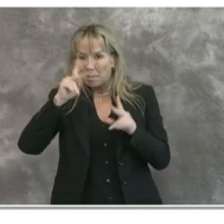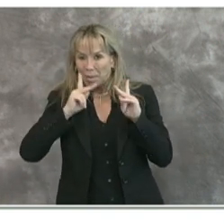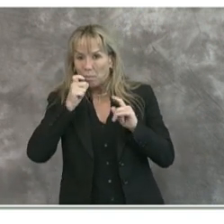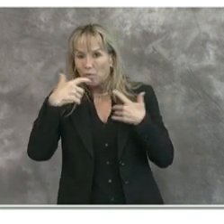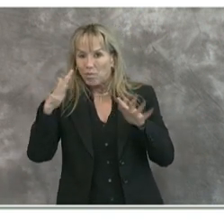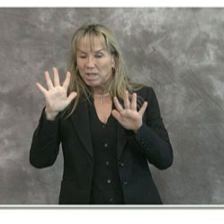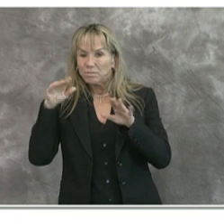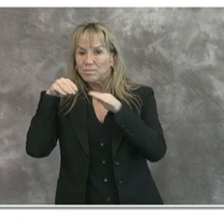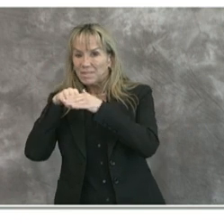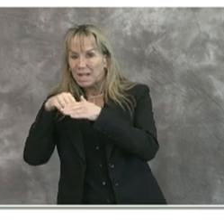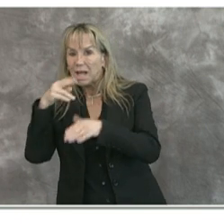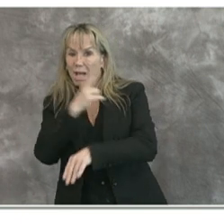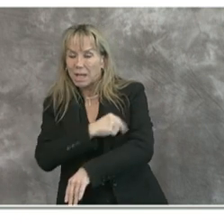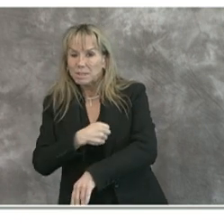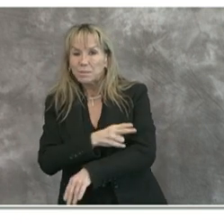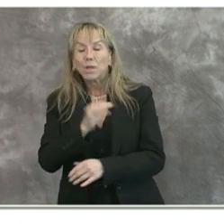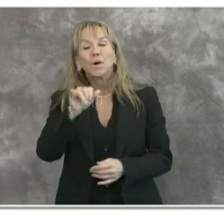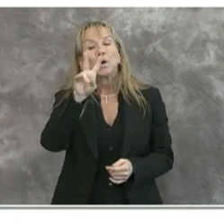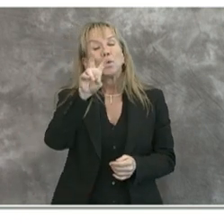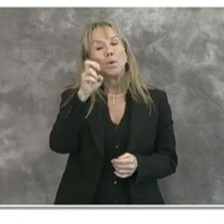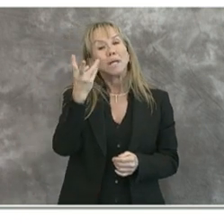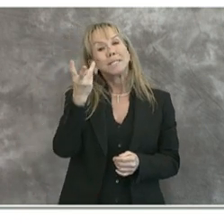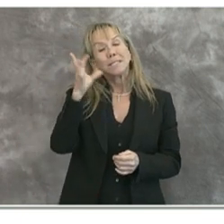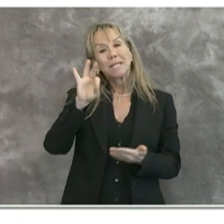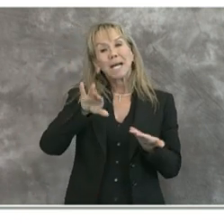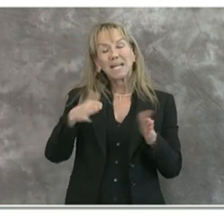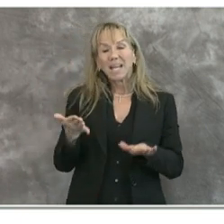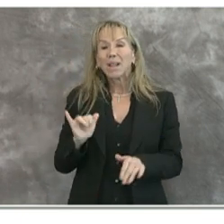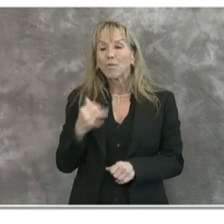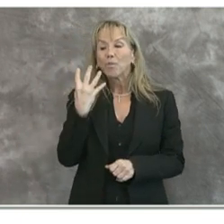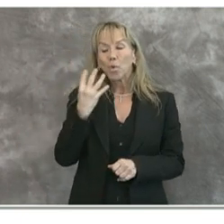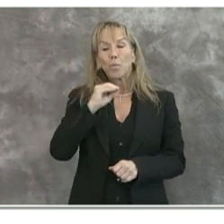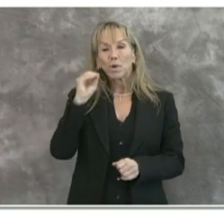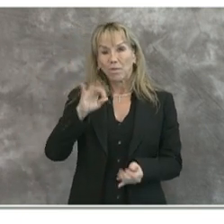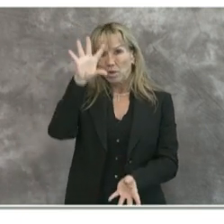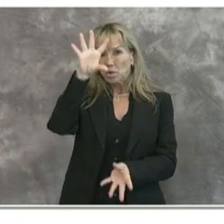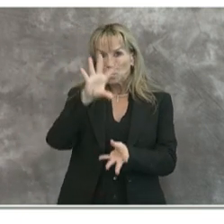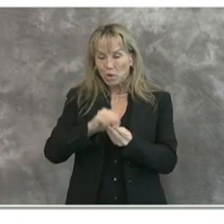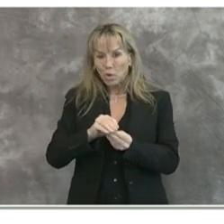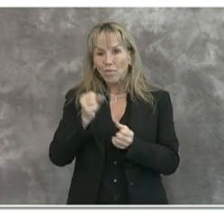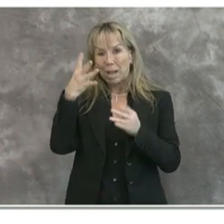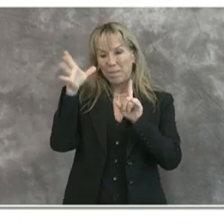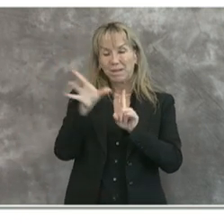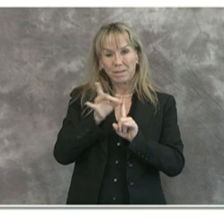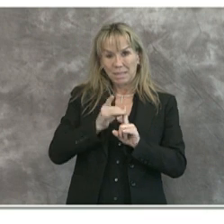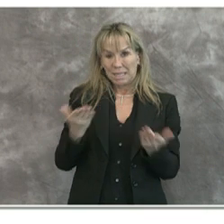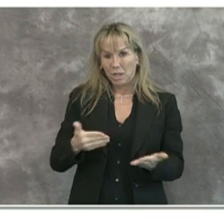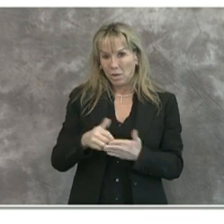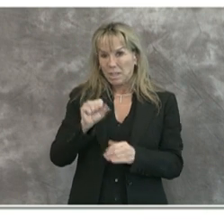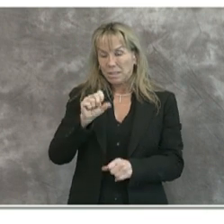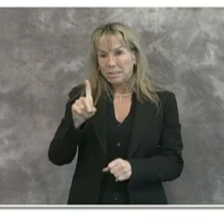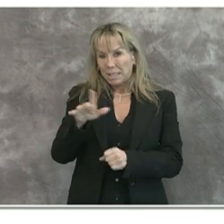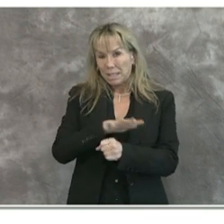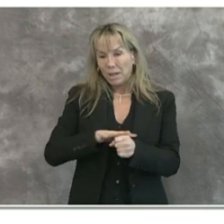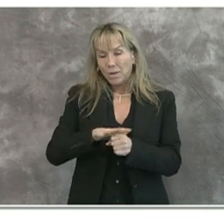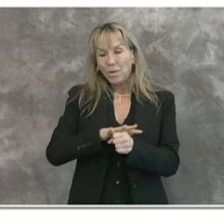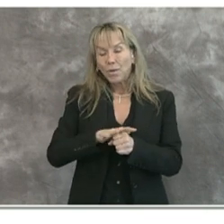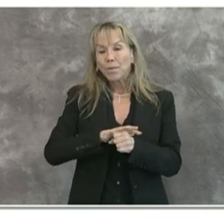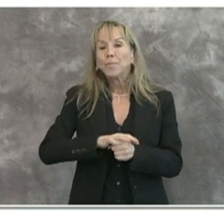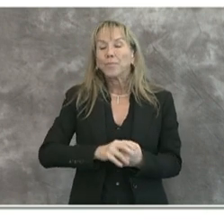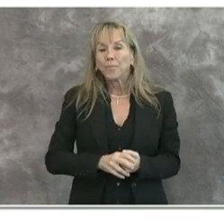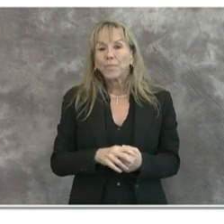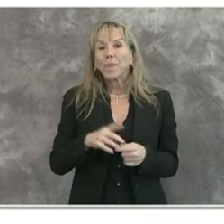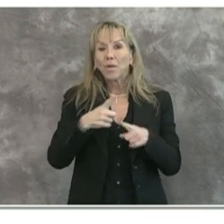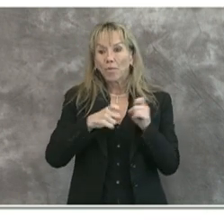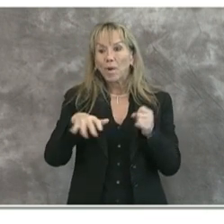hospitalized. The 269 deaths represent approximately 4% of the total number of cases, and of these 269